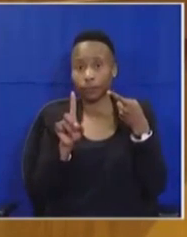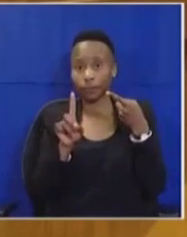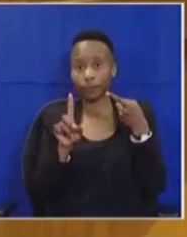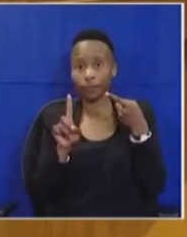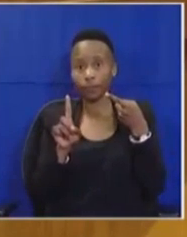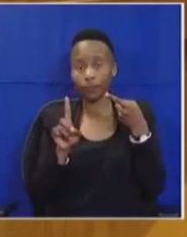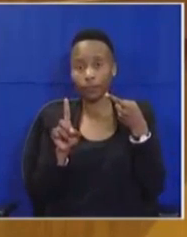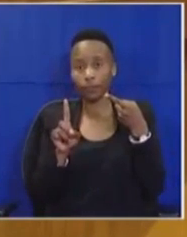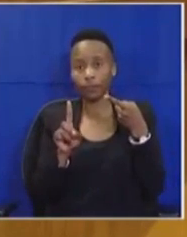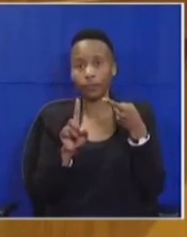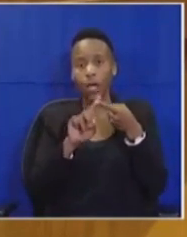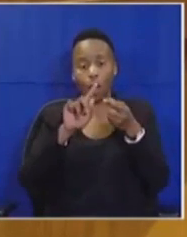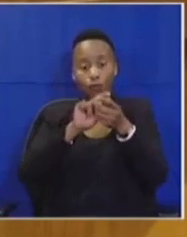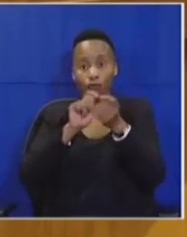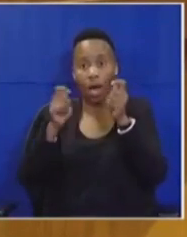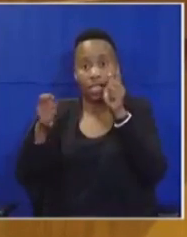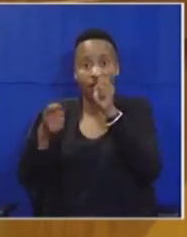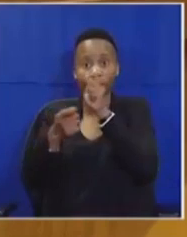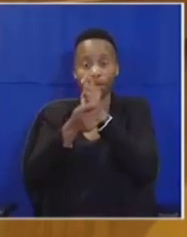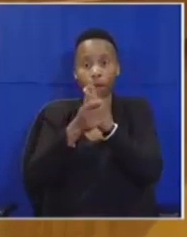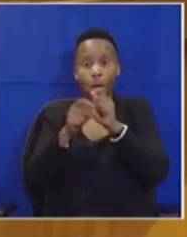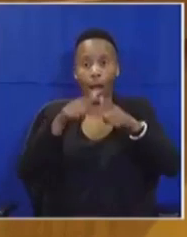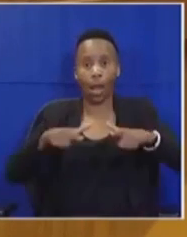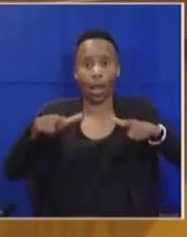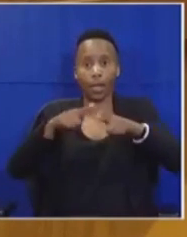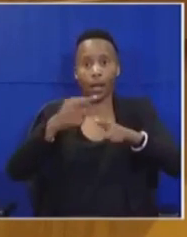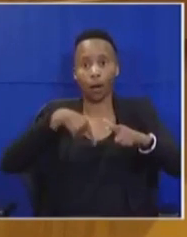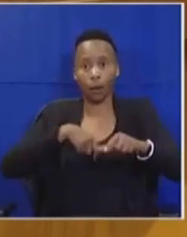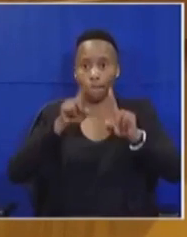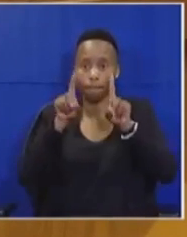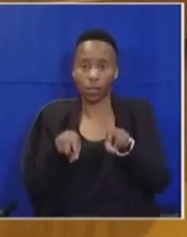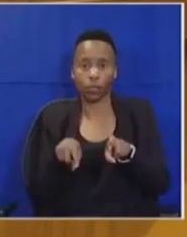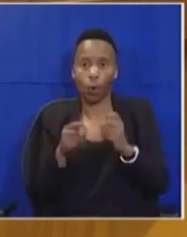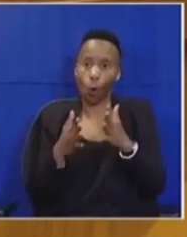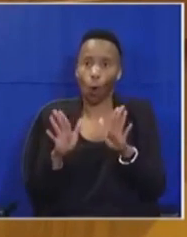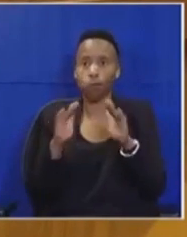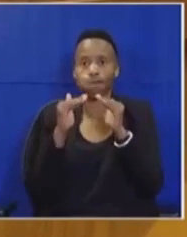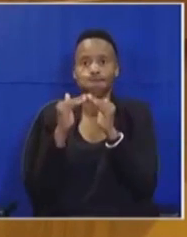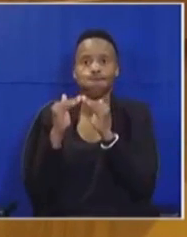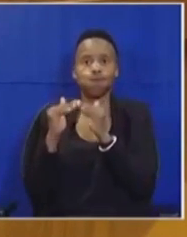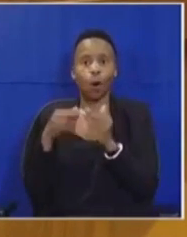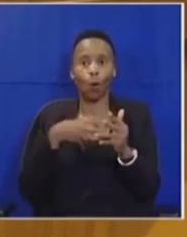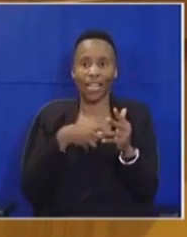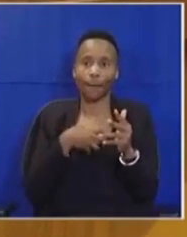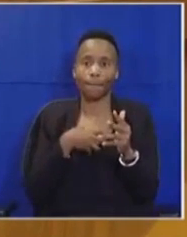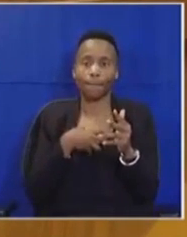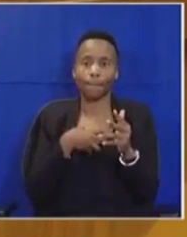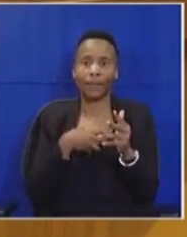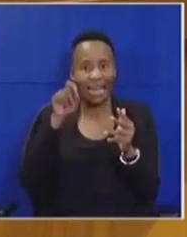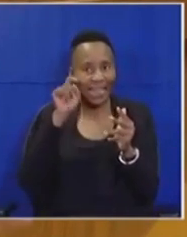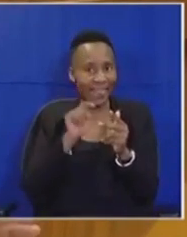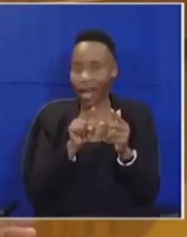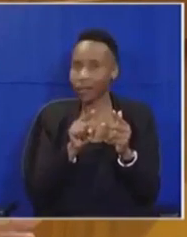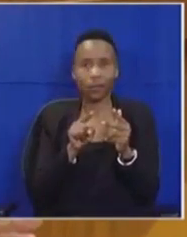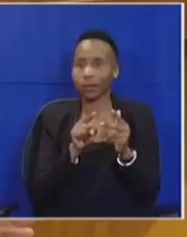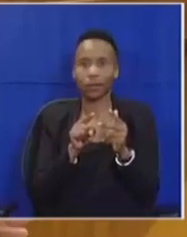must transform our land or property ownership in our country. That goes